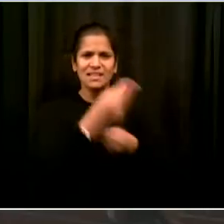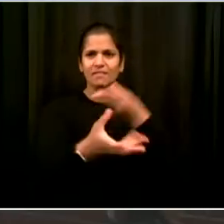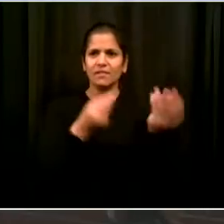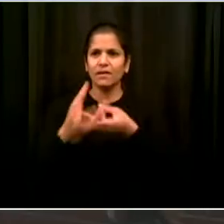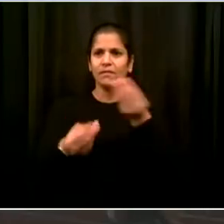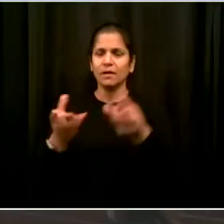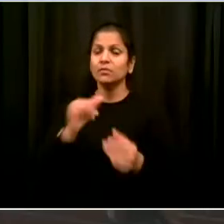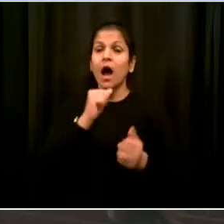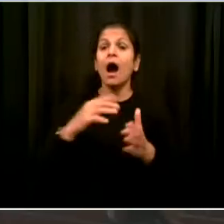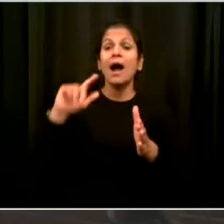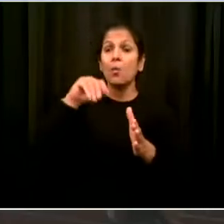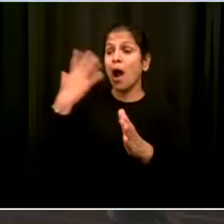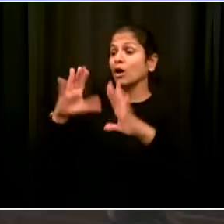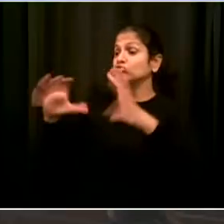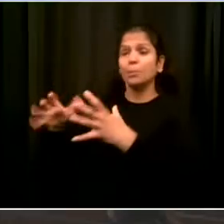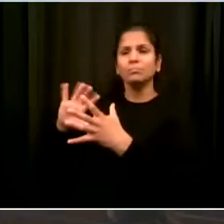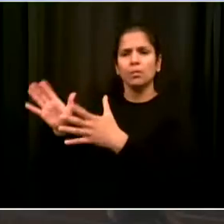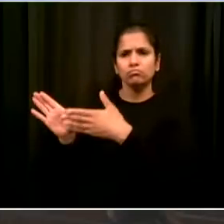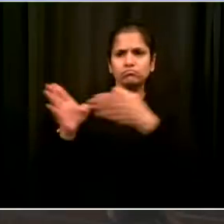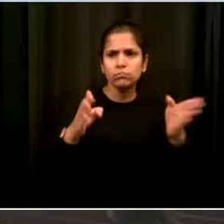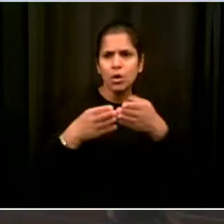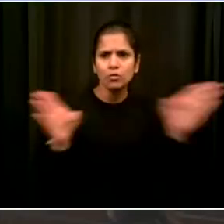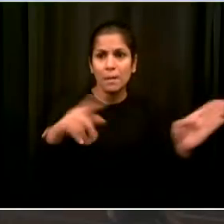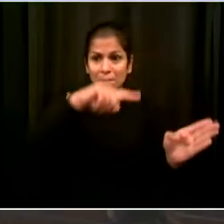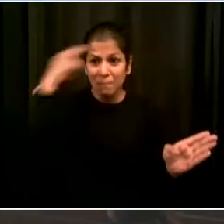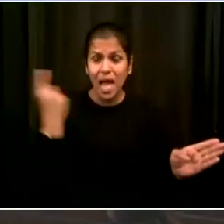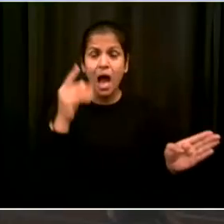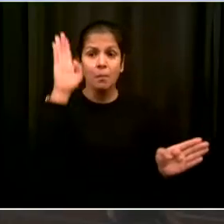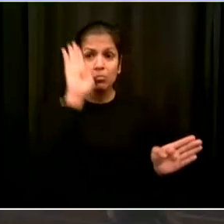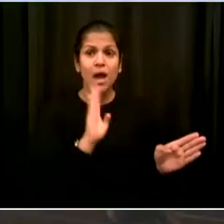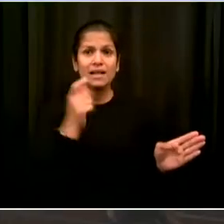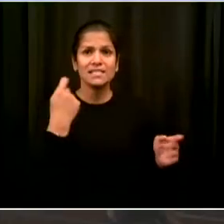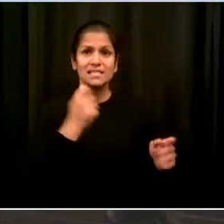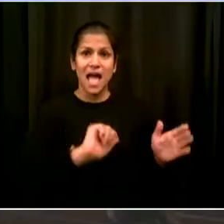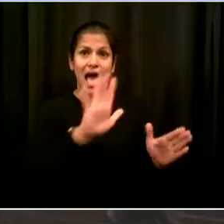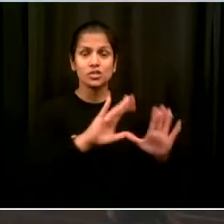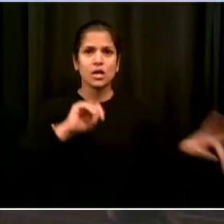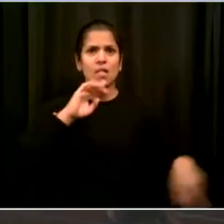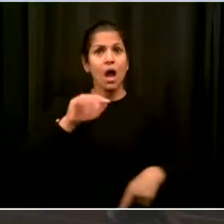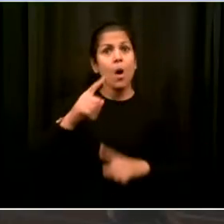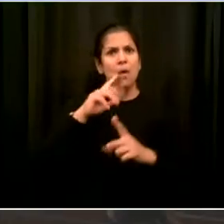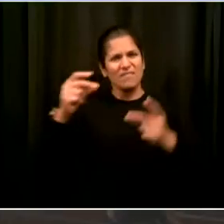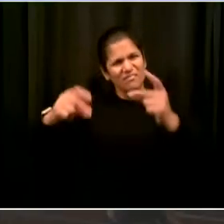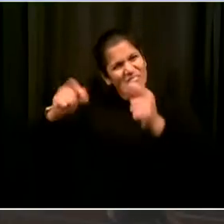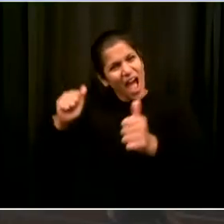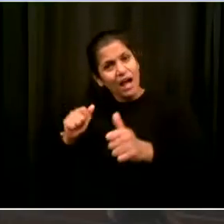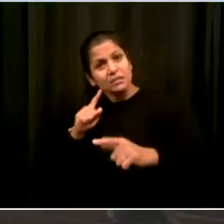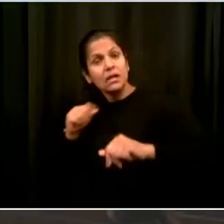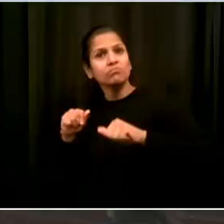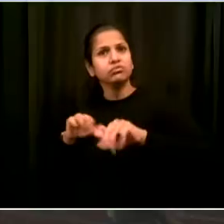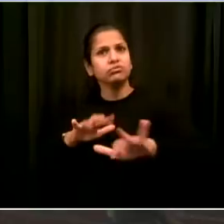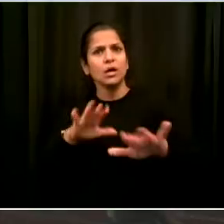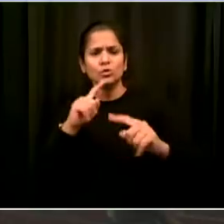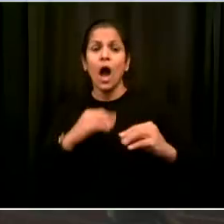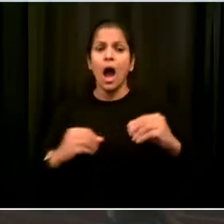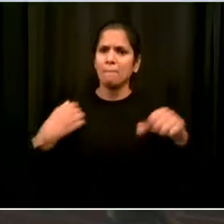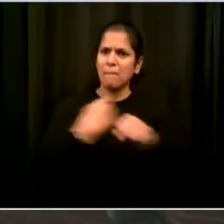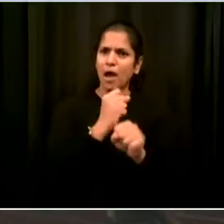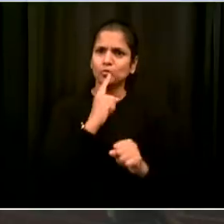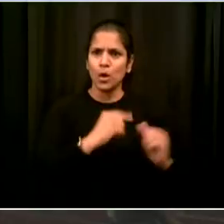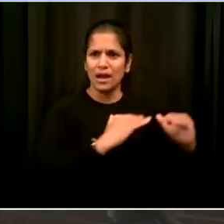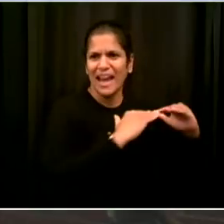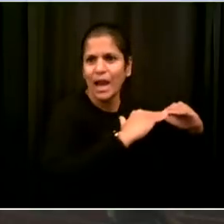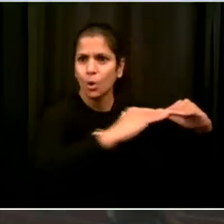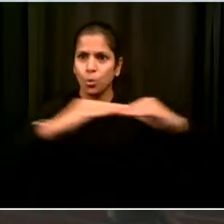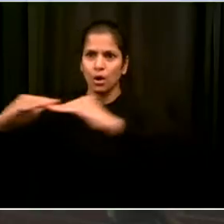the whole picture, everything happening in the city, in every one of our healthcare providers, in all the places where we're working